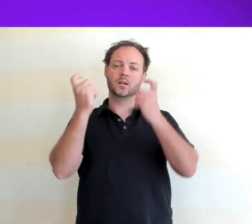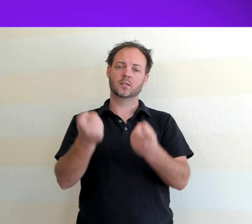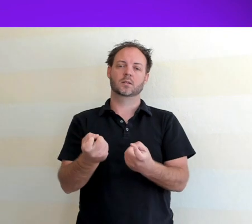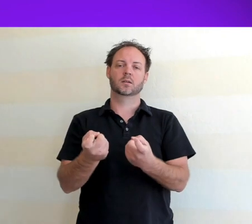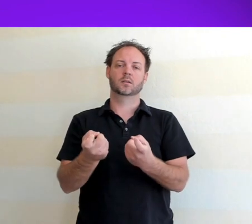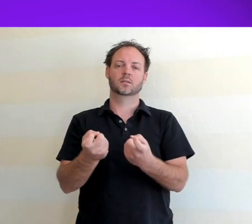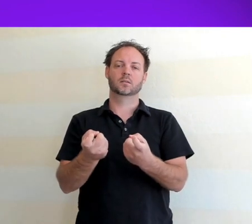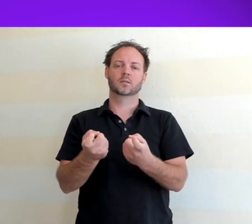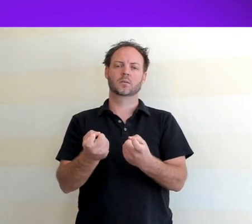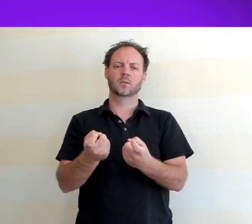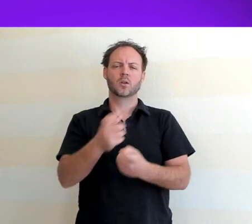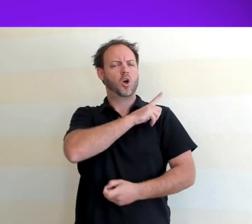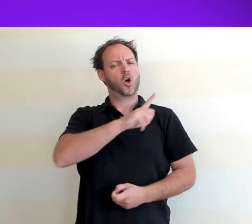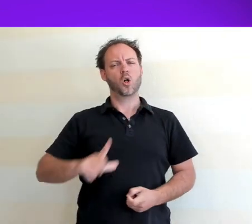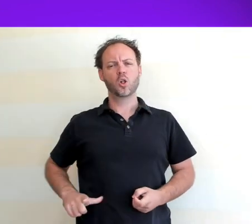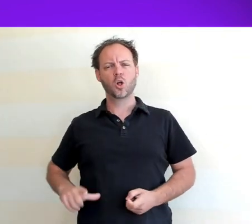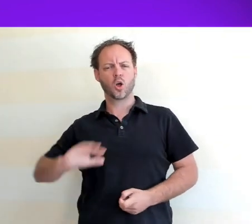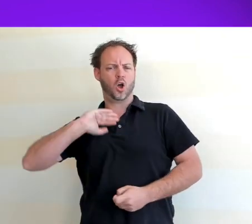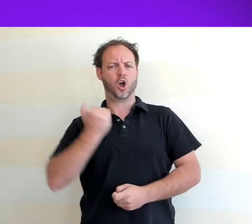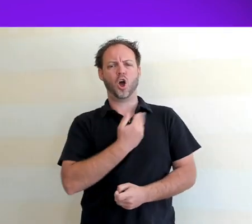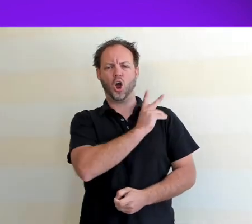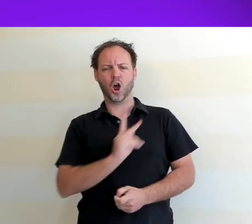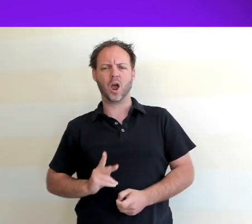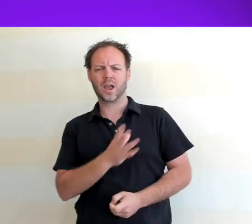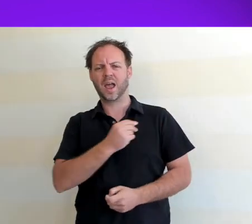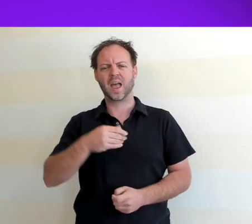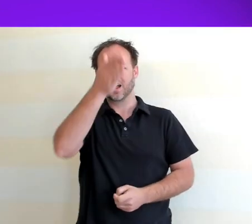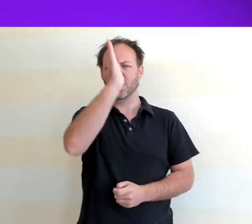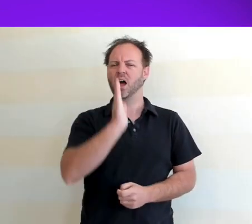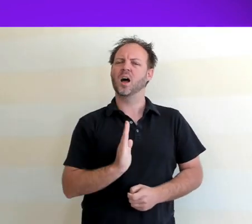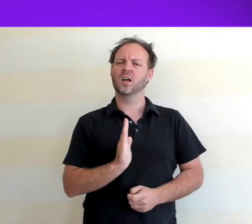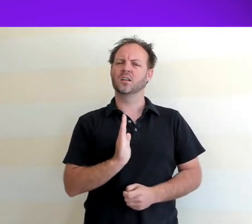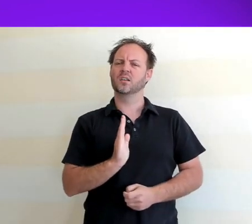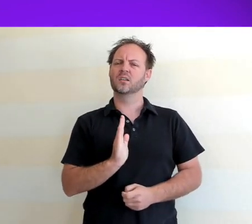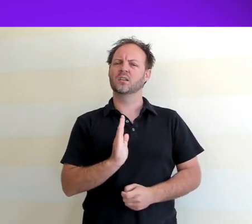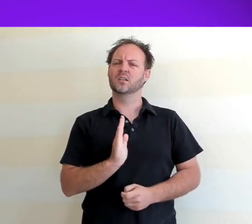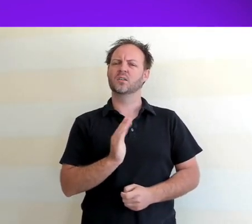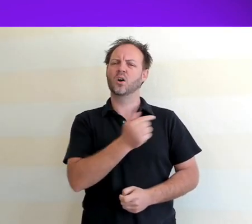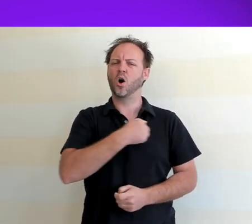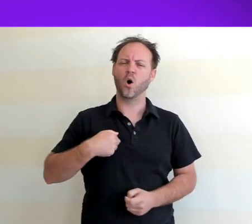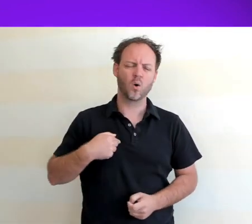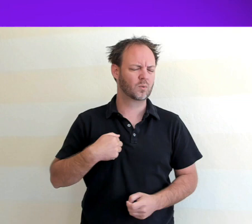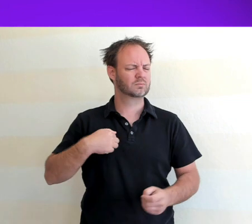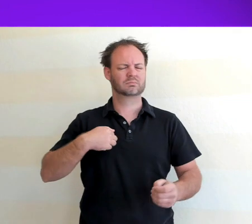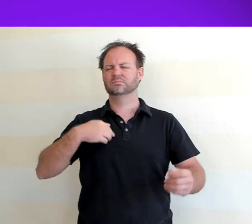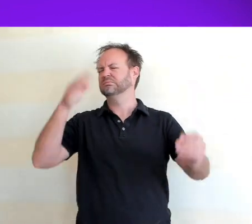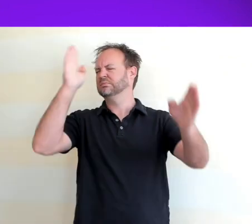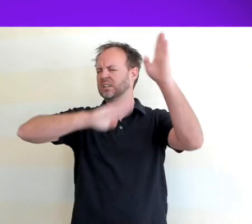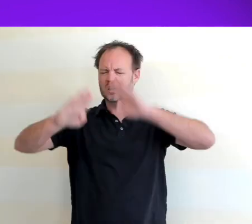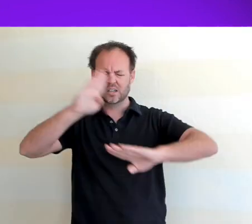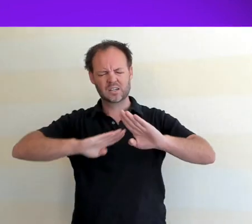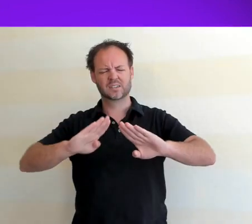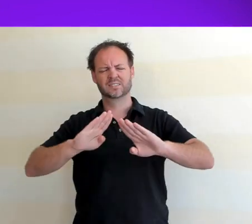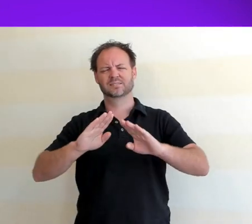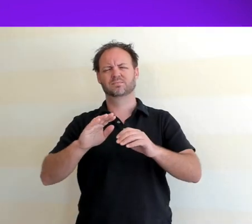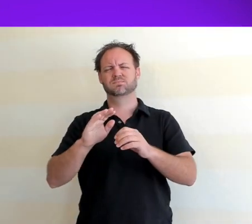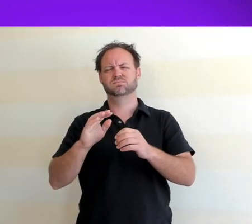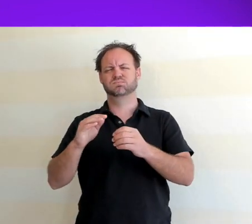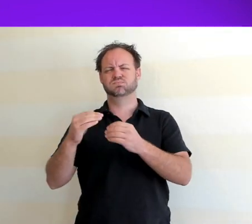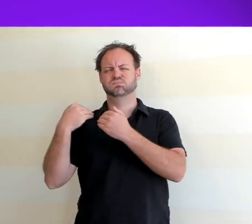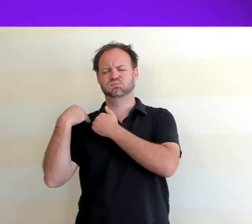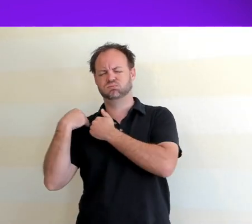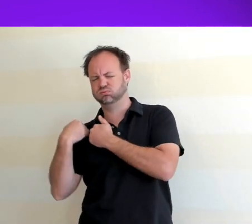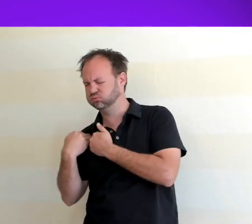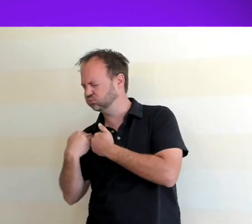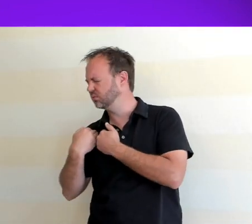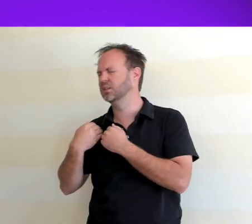confessing our sins. O Lord, our King and God, we are troubled and burdened